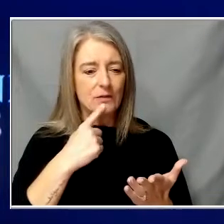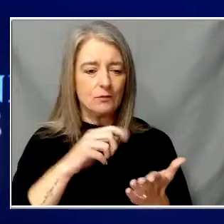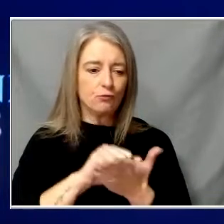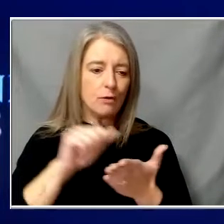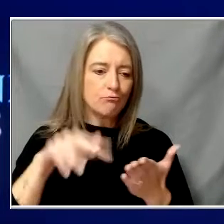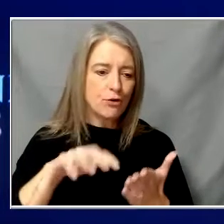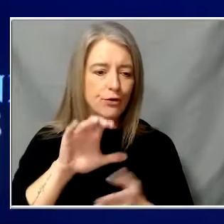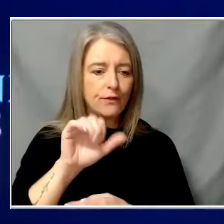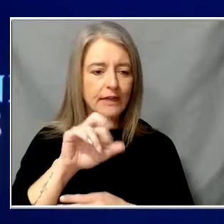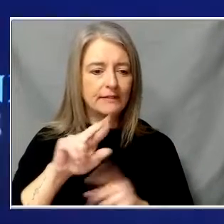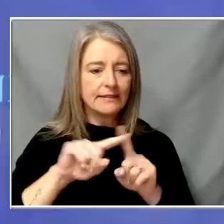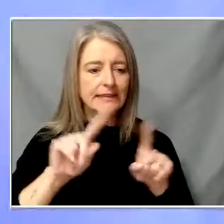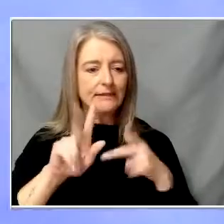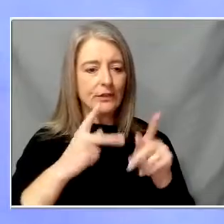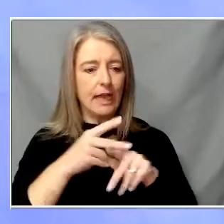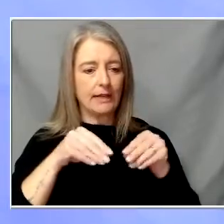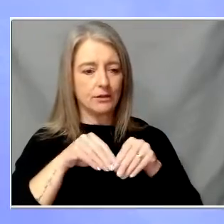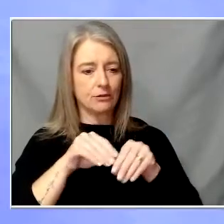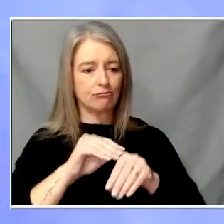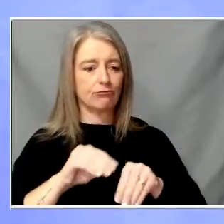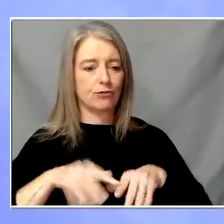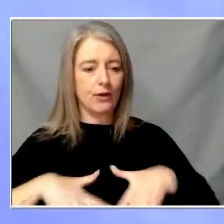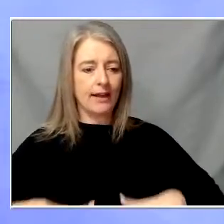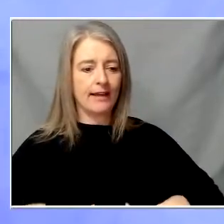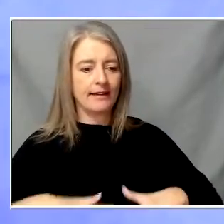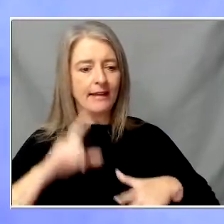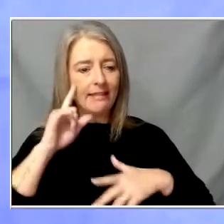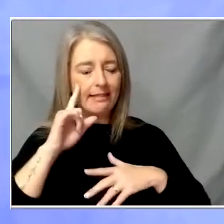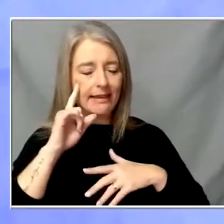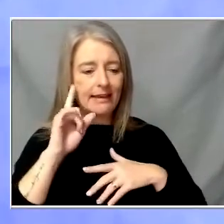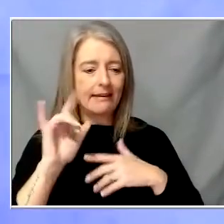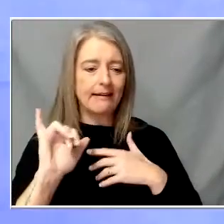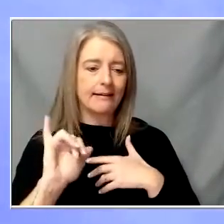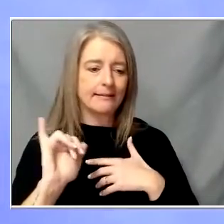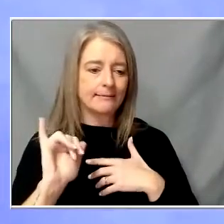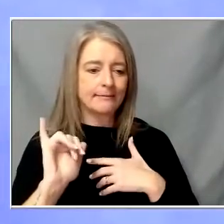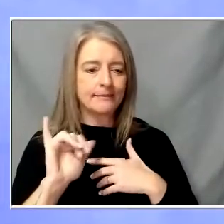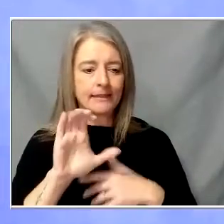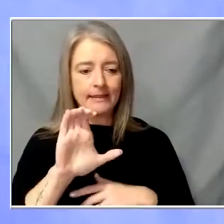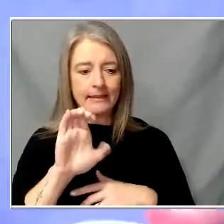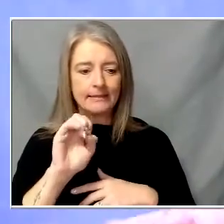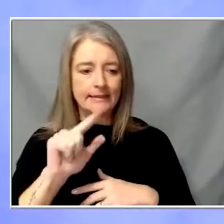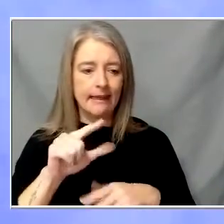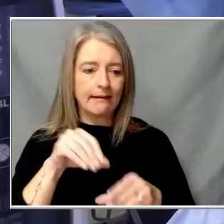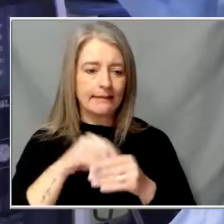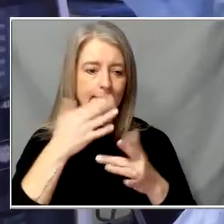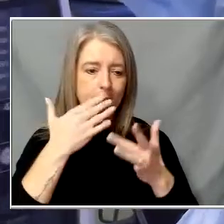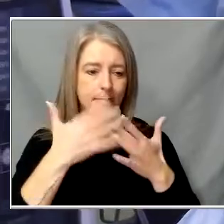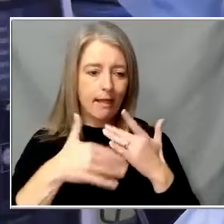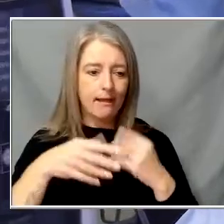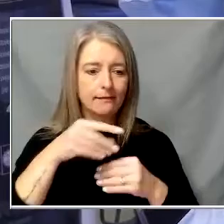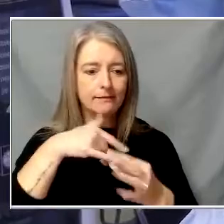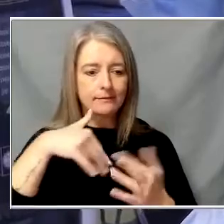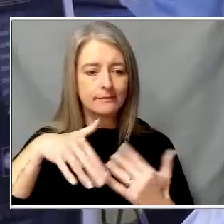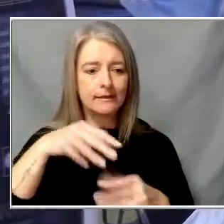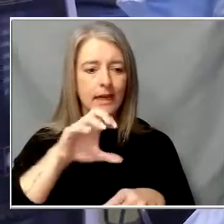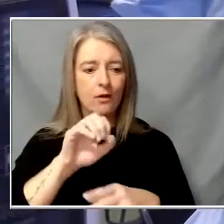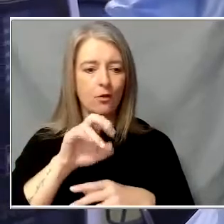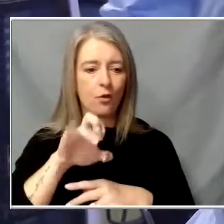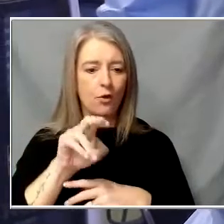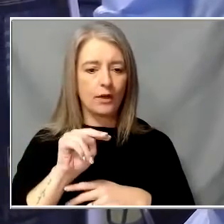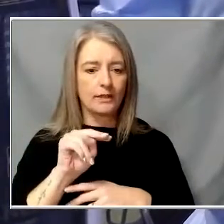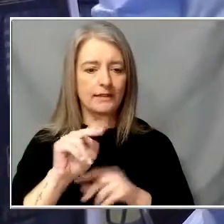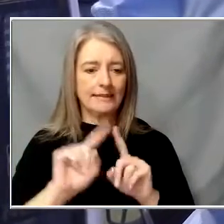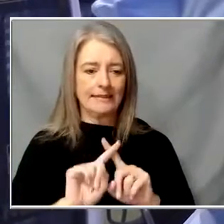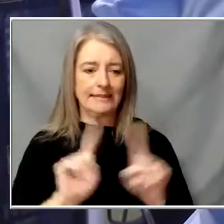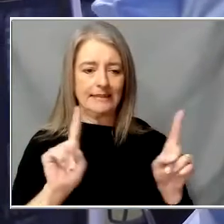of spread. It's not like the kind we think of where, you know, the cells get in the bloodstream and go inside an organ. This is different. This is where the